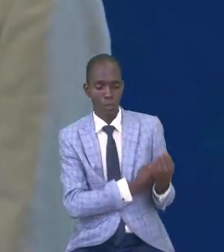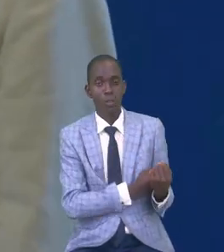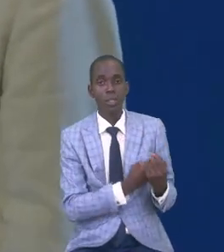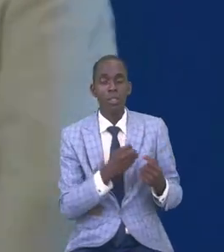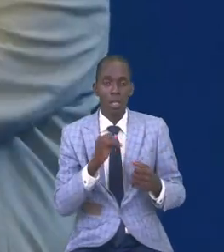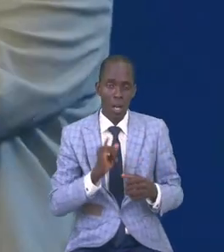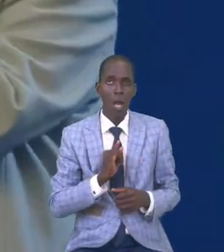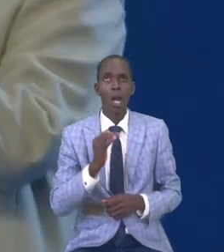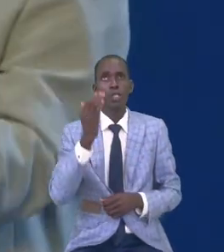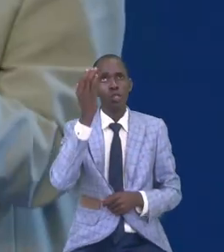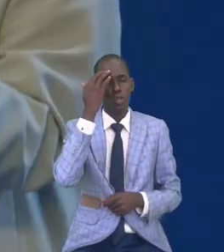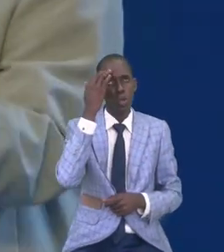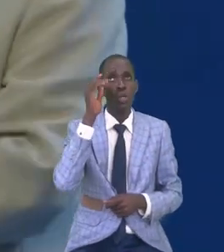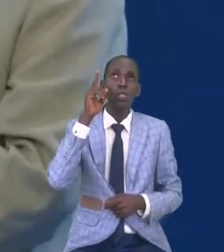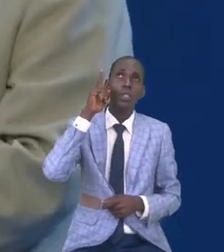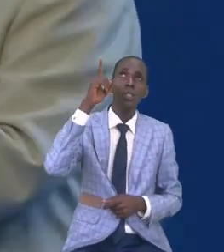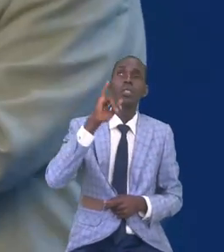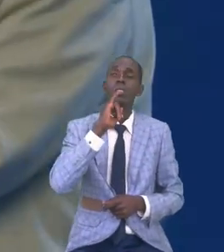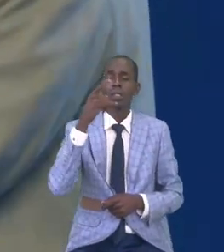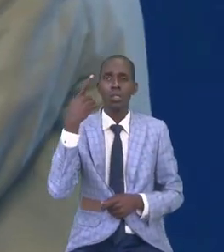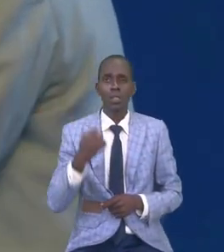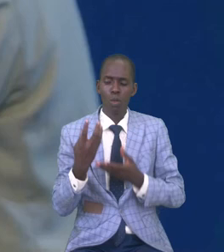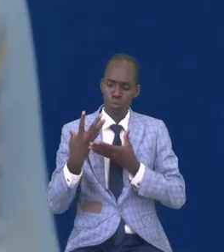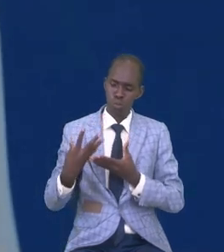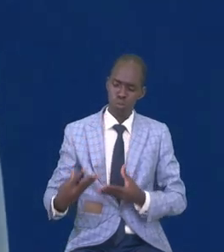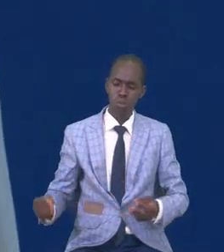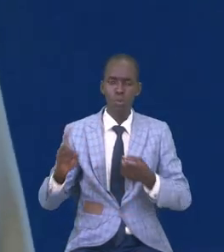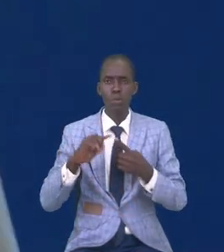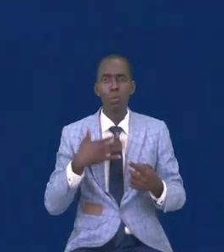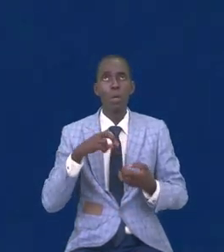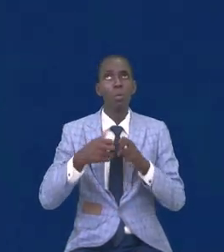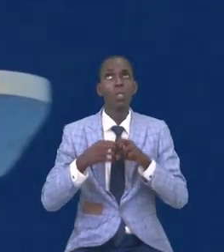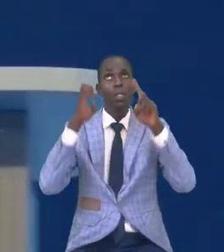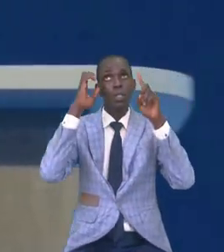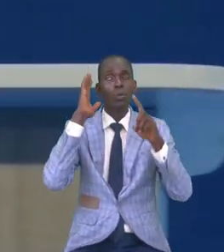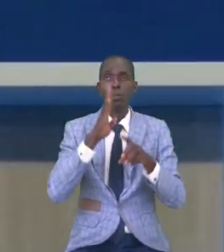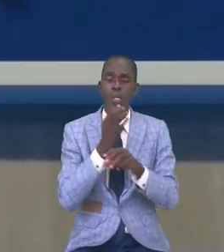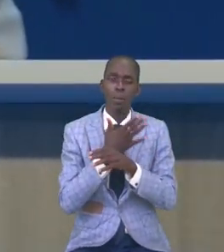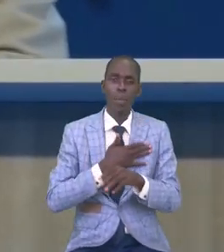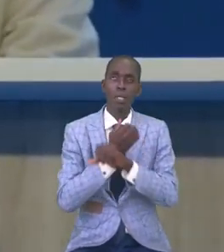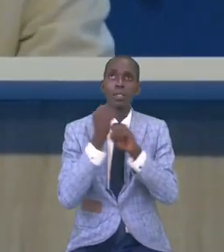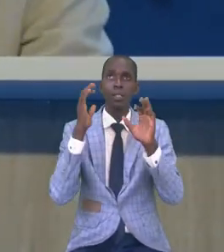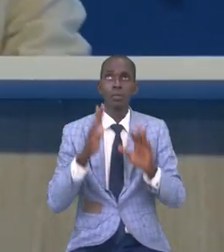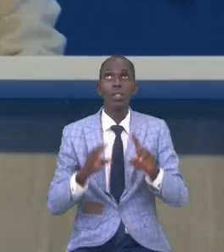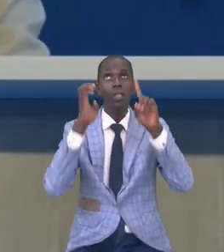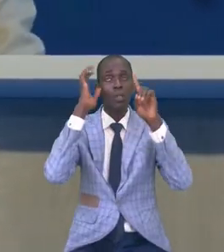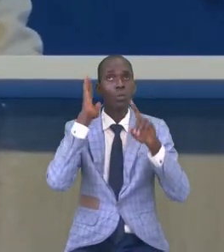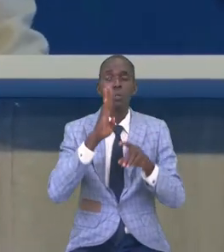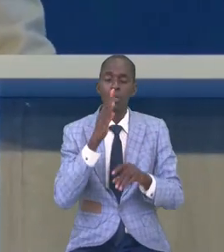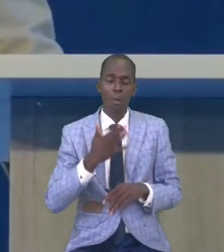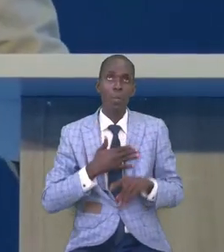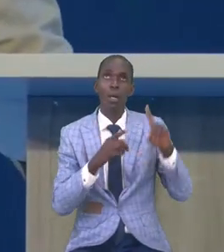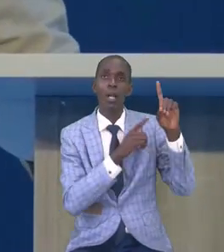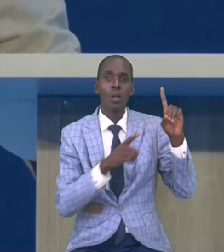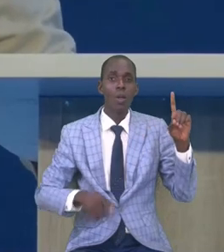he is the solution to my problem. He will be my Savior. He will be my Lord.